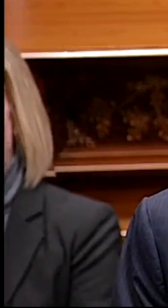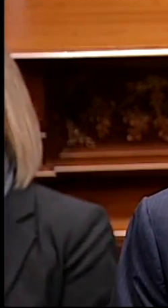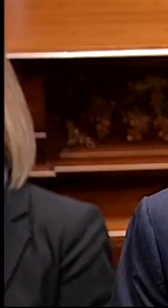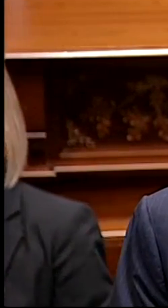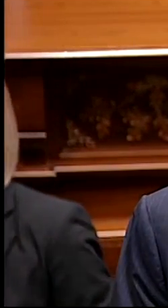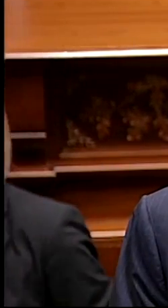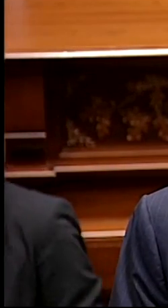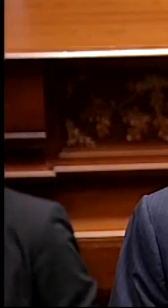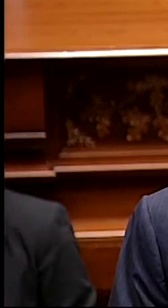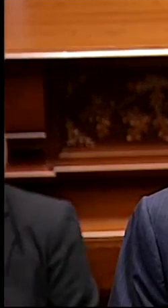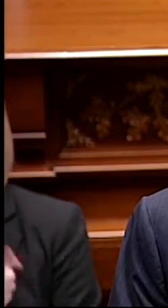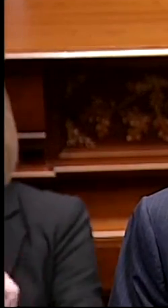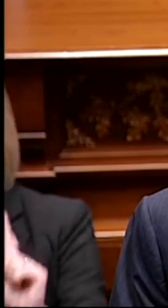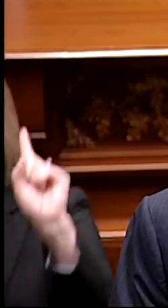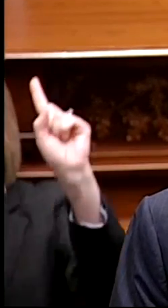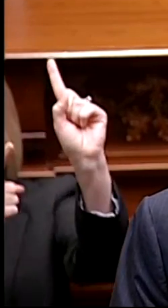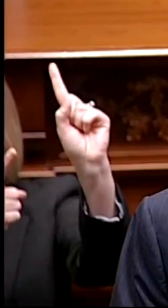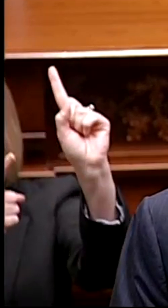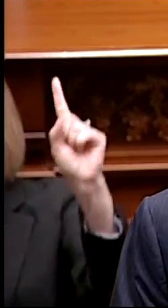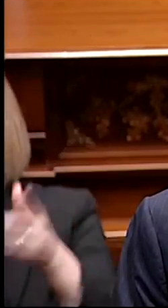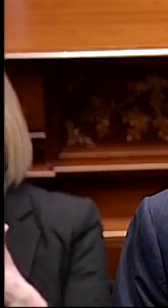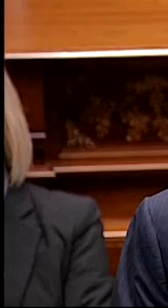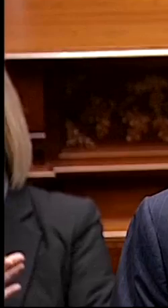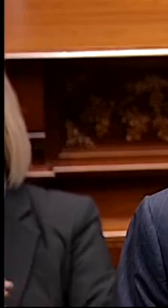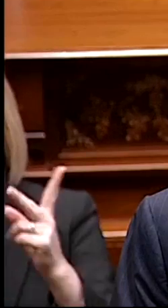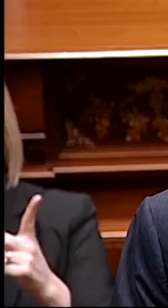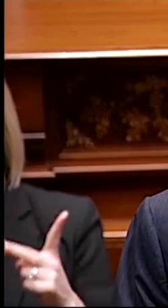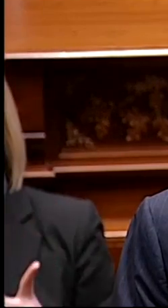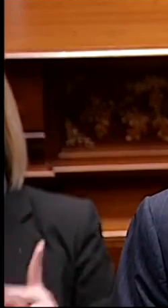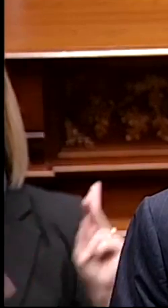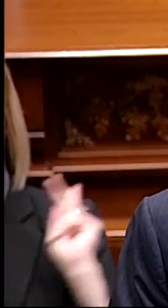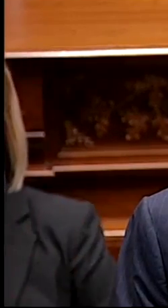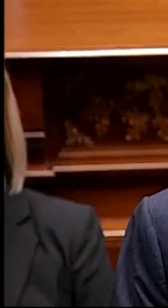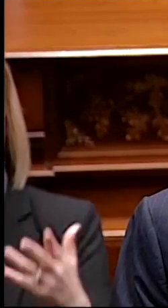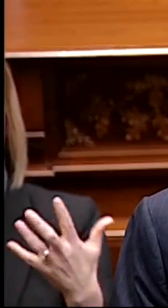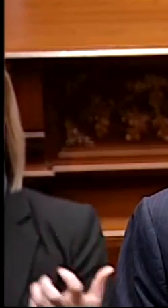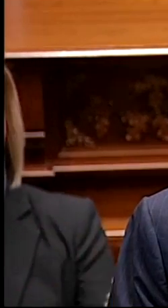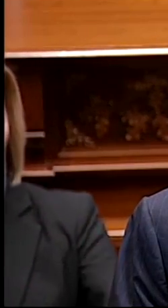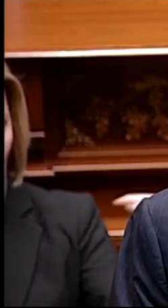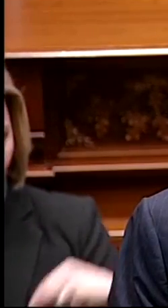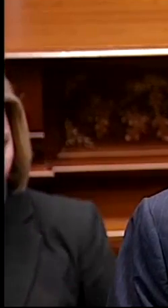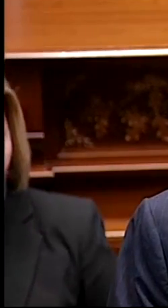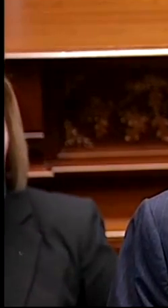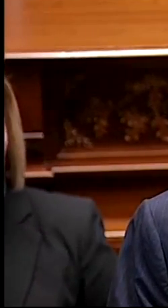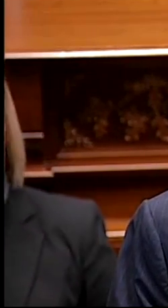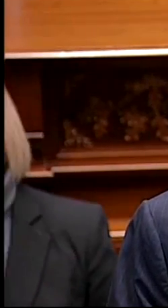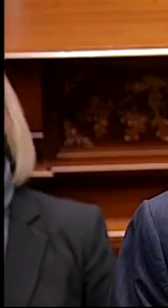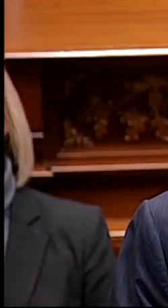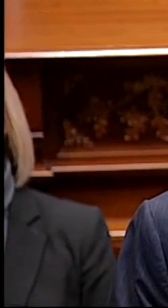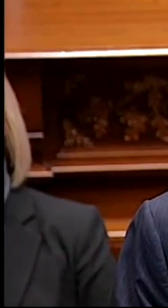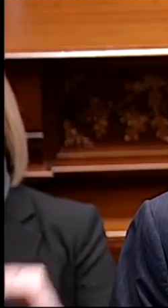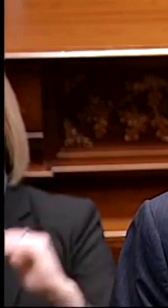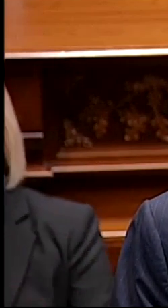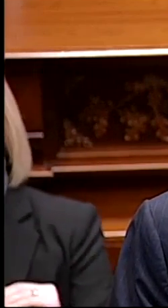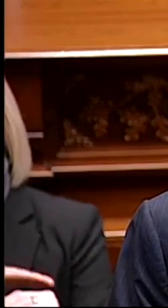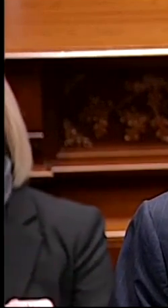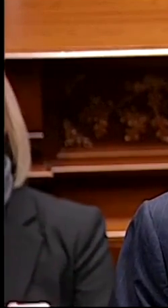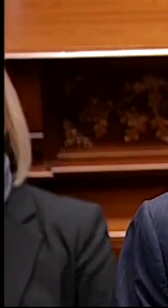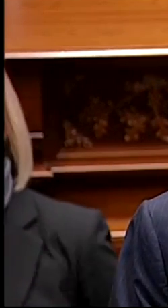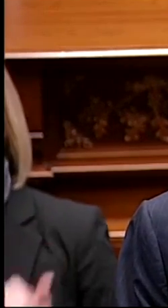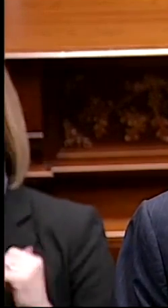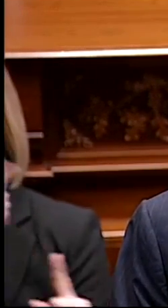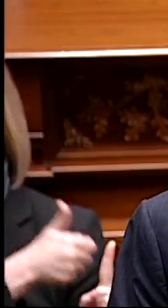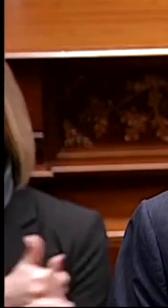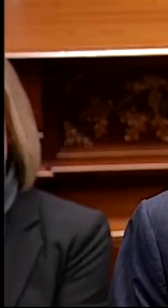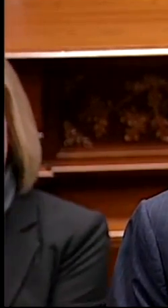goals so that we can once again become the place people want to come to build a better life for